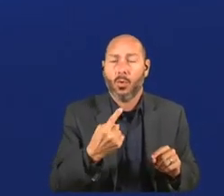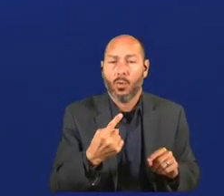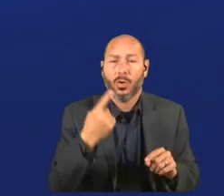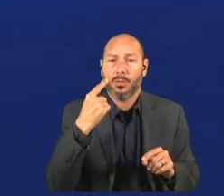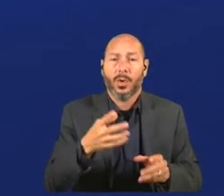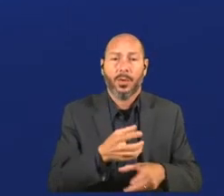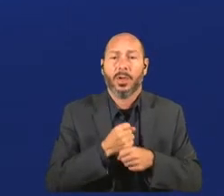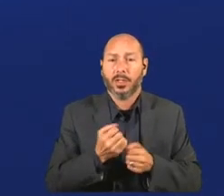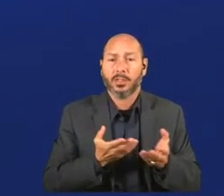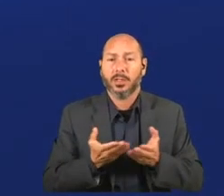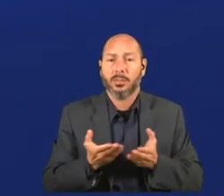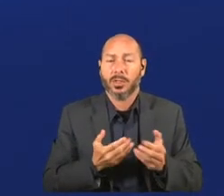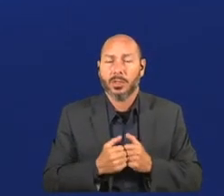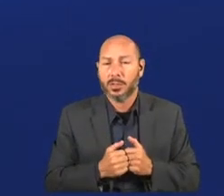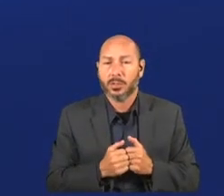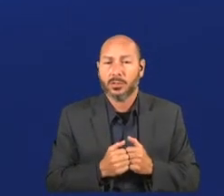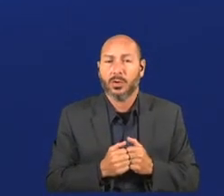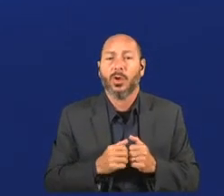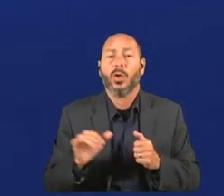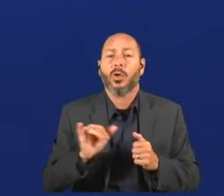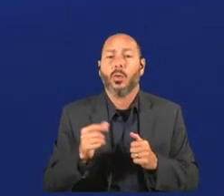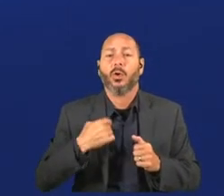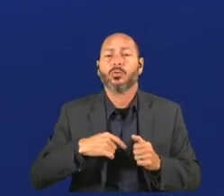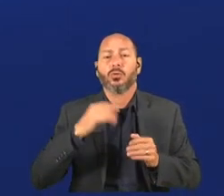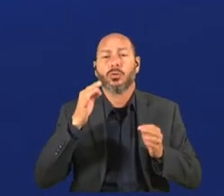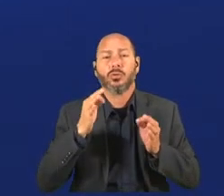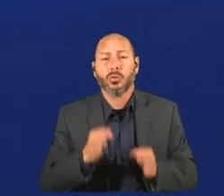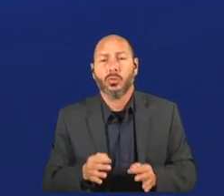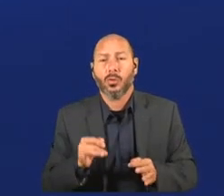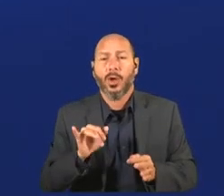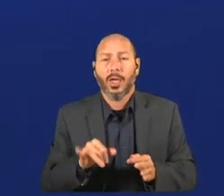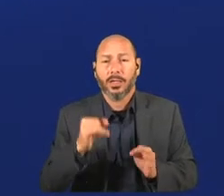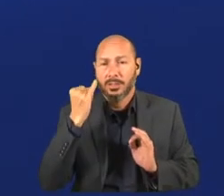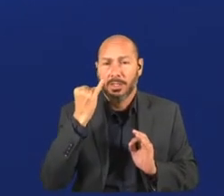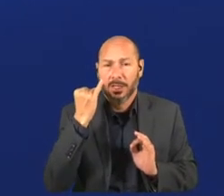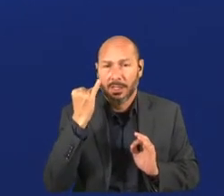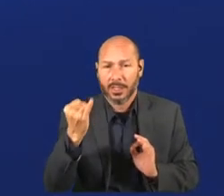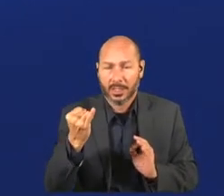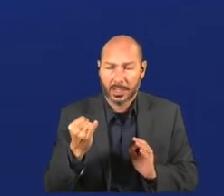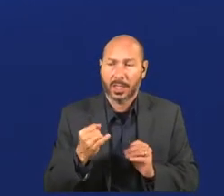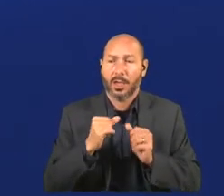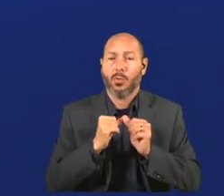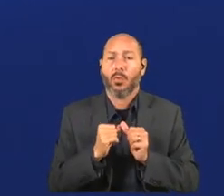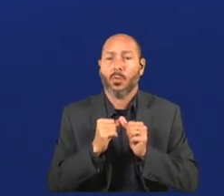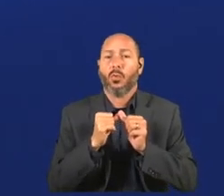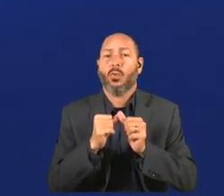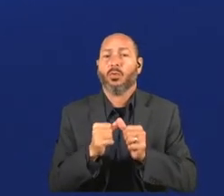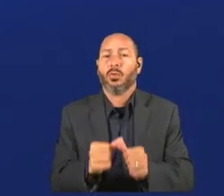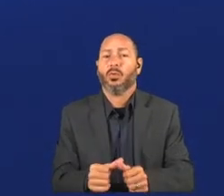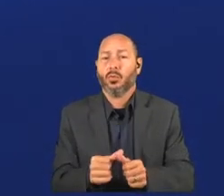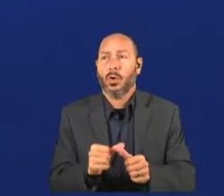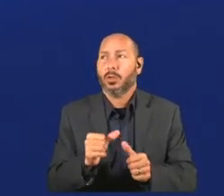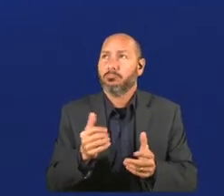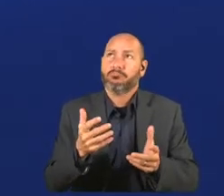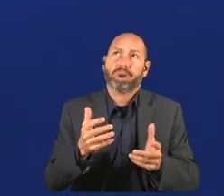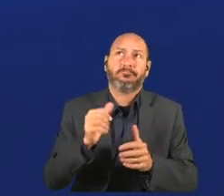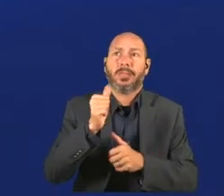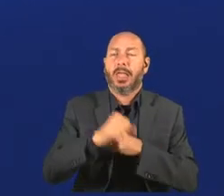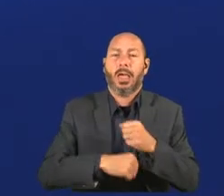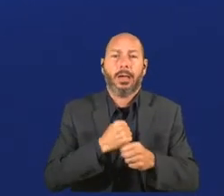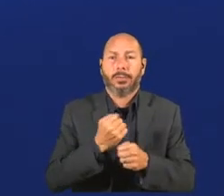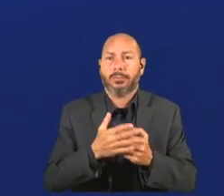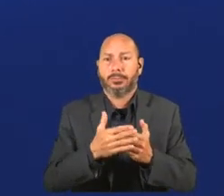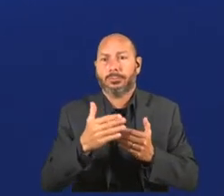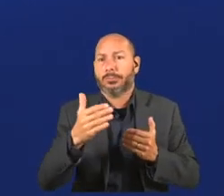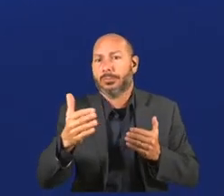ensure that these supply initiatives are looking at what the demand is going to be 10 years from now. We cannot chase current demand. We